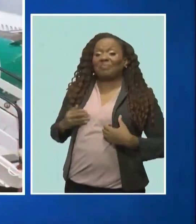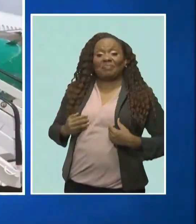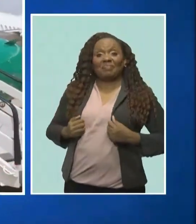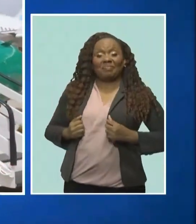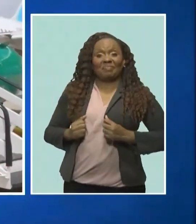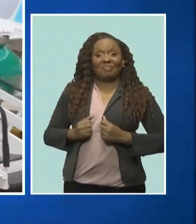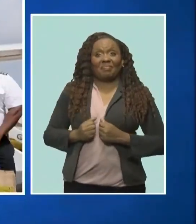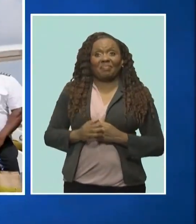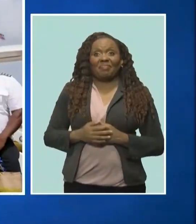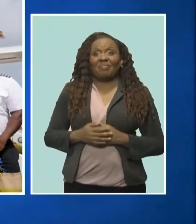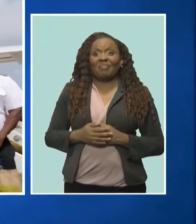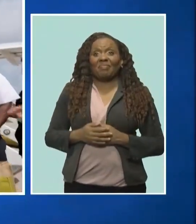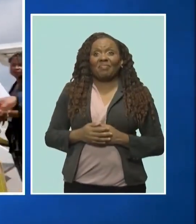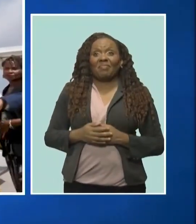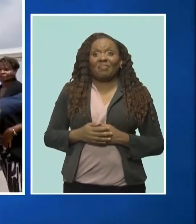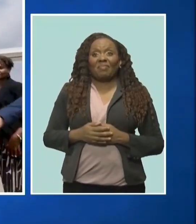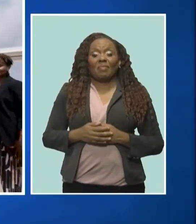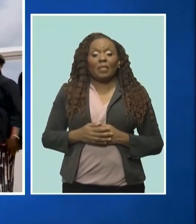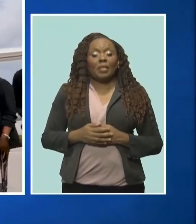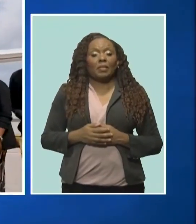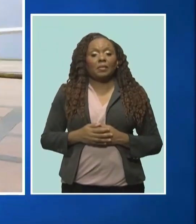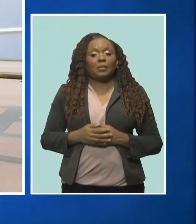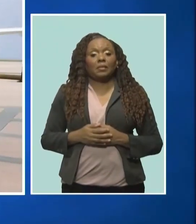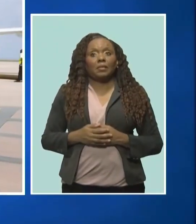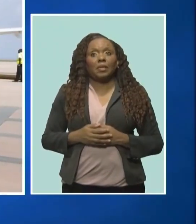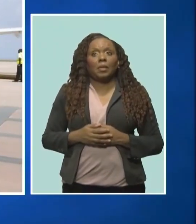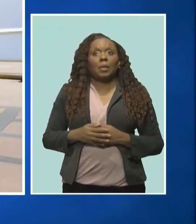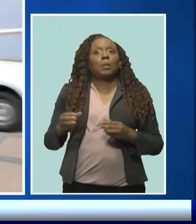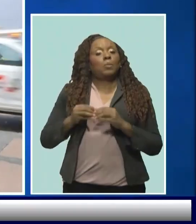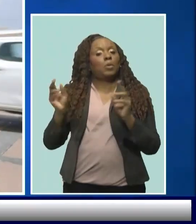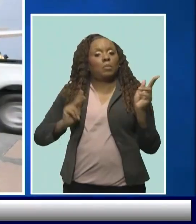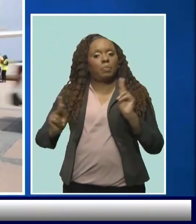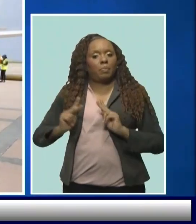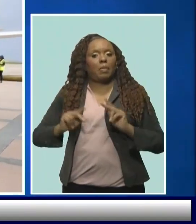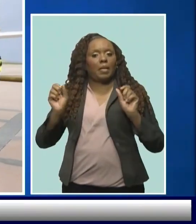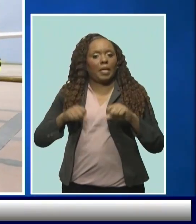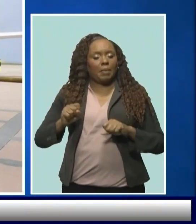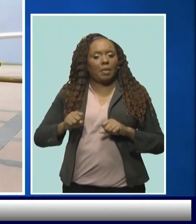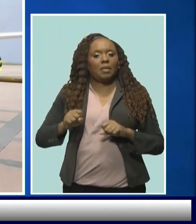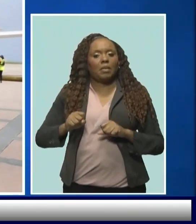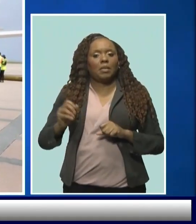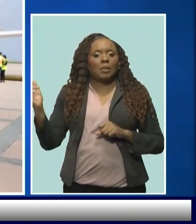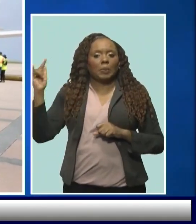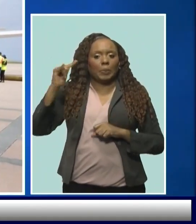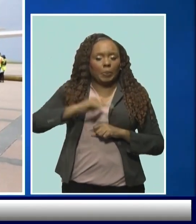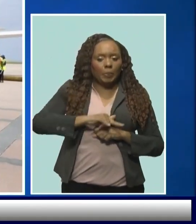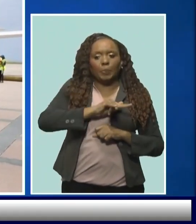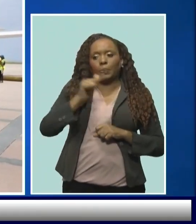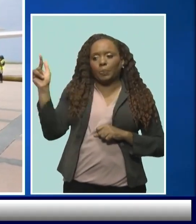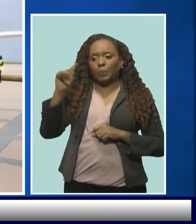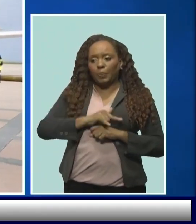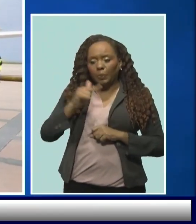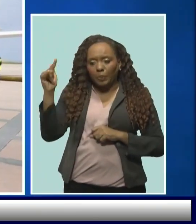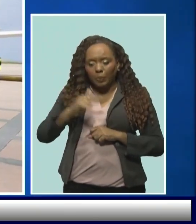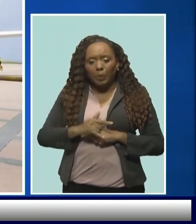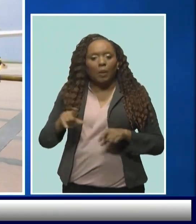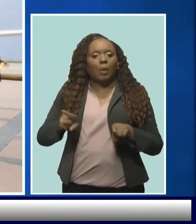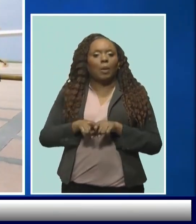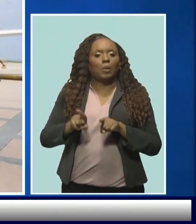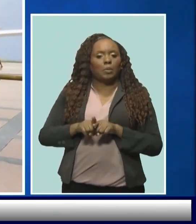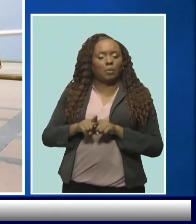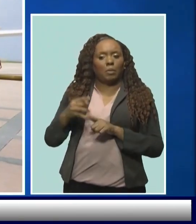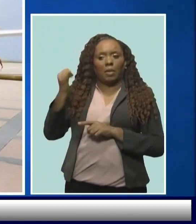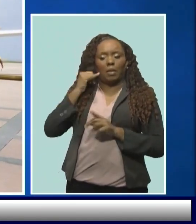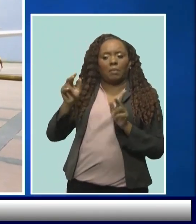only opens up the Northern Caribbean to Barbados, but it also opens up gateways from the USA with connections through Puerto Rico, which